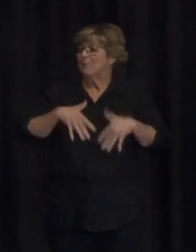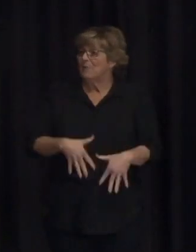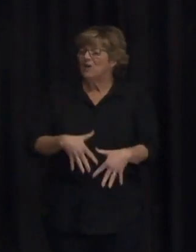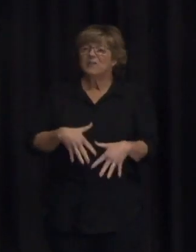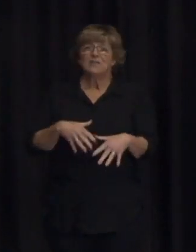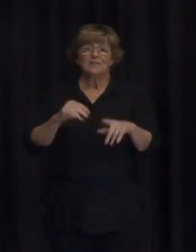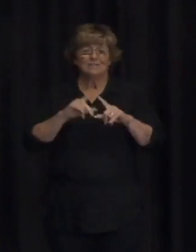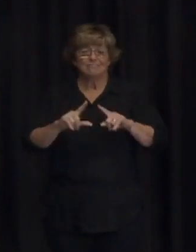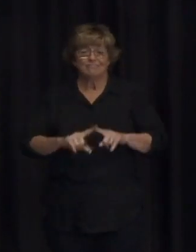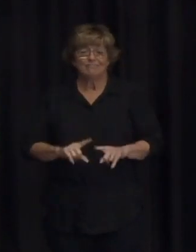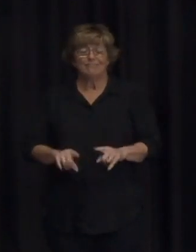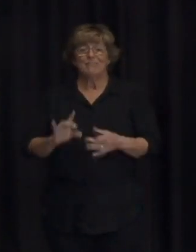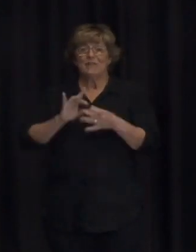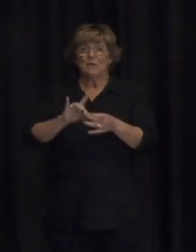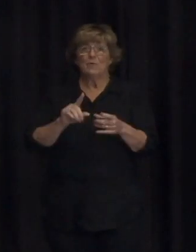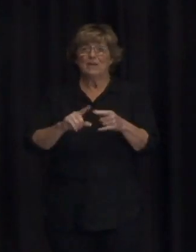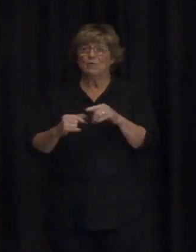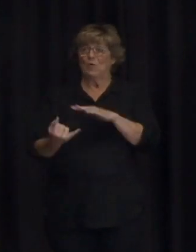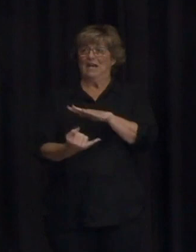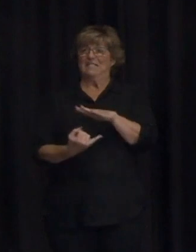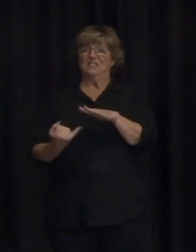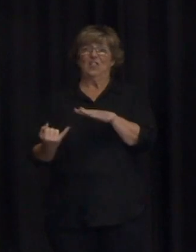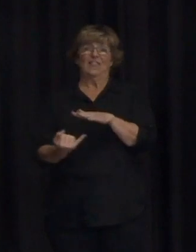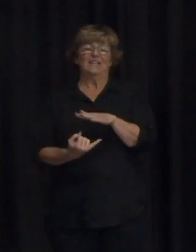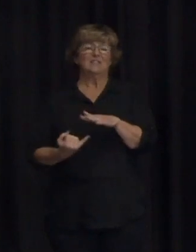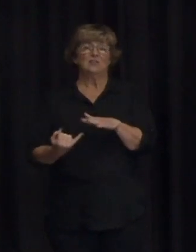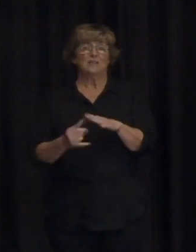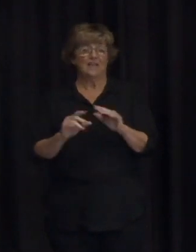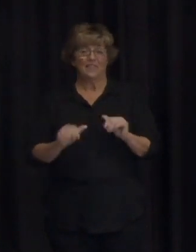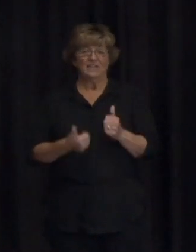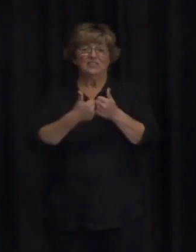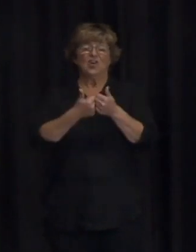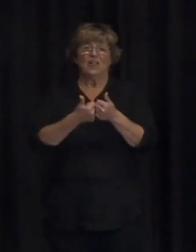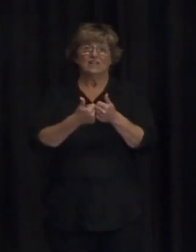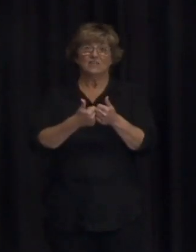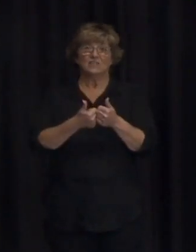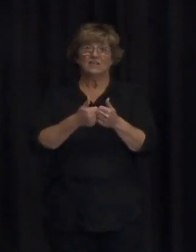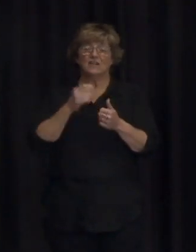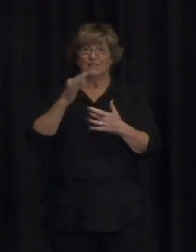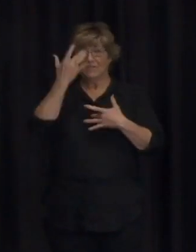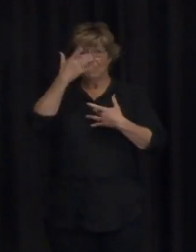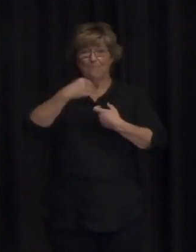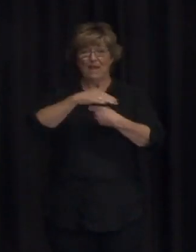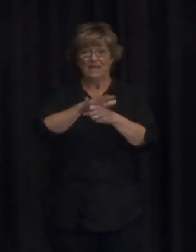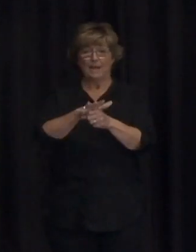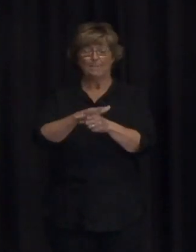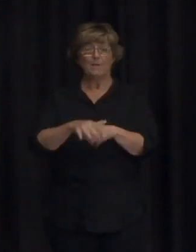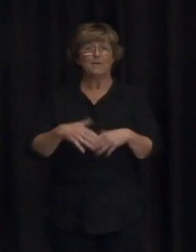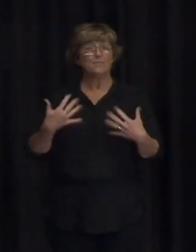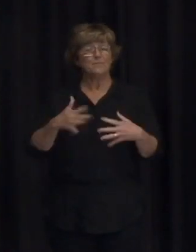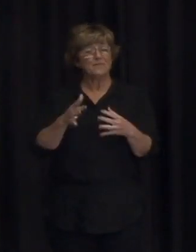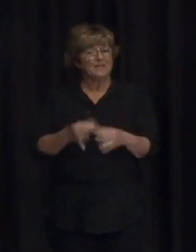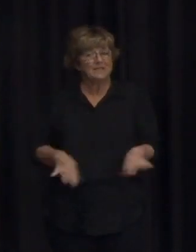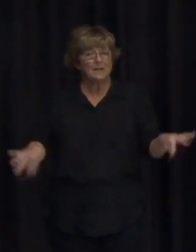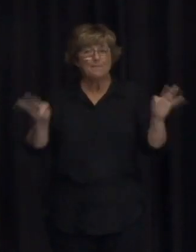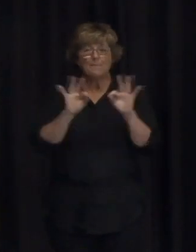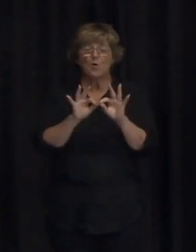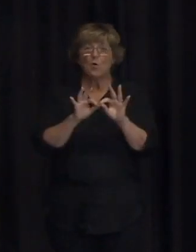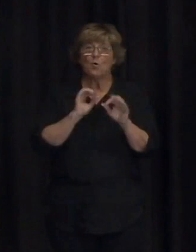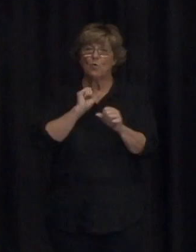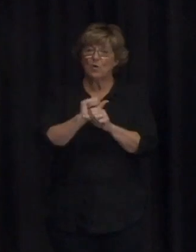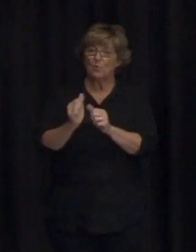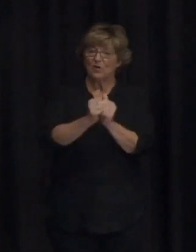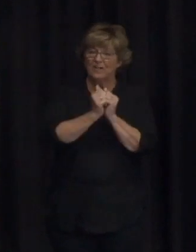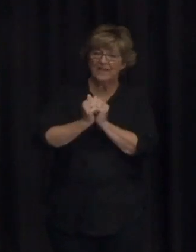types of things related to being isolated and the challenges of the pandemic. And so it was very important that we work